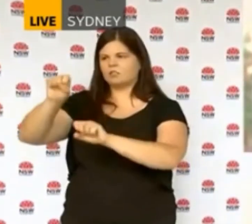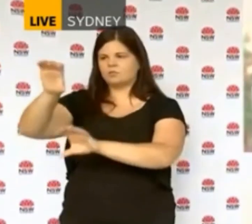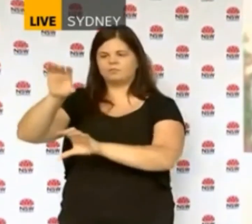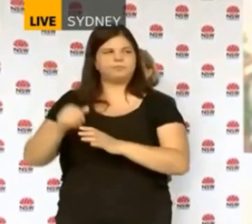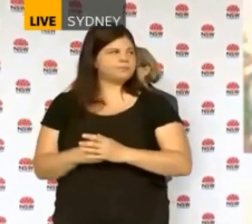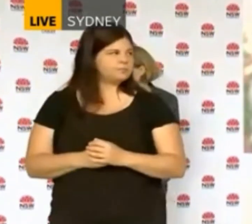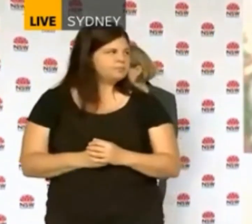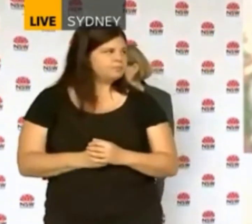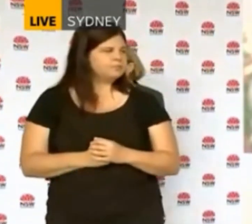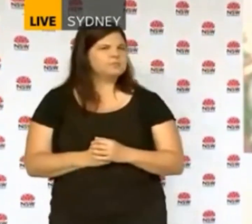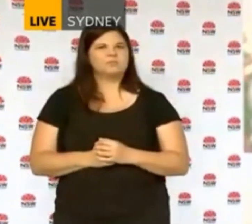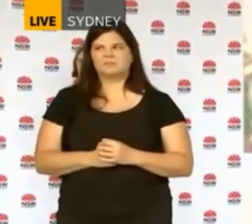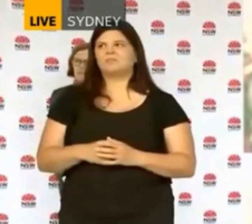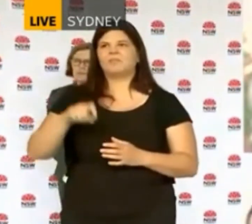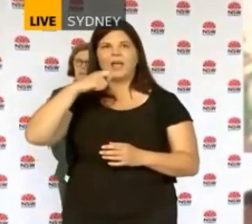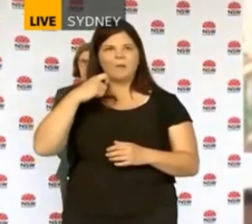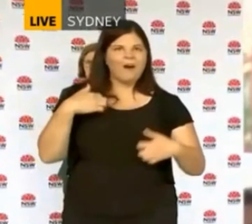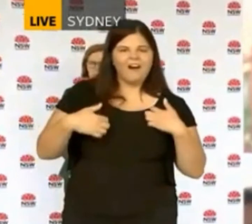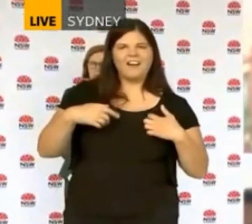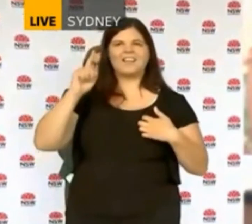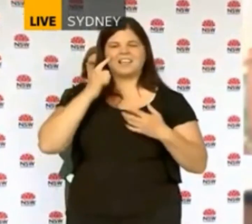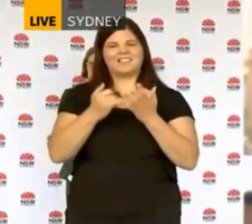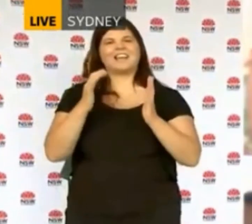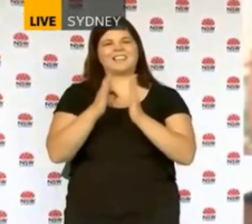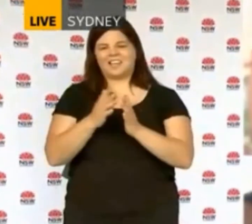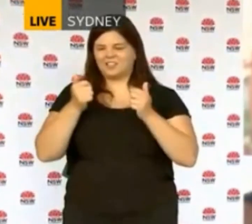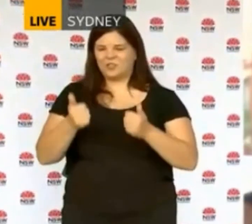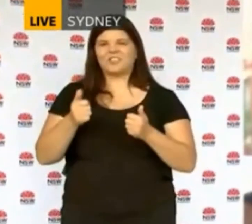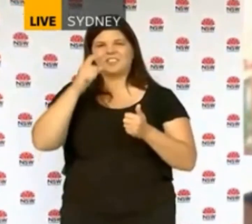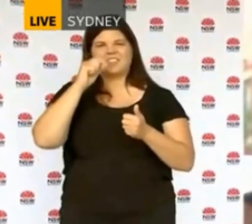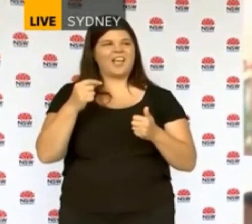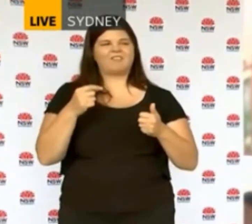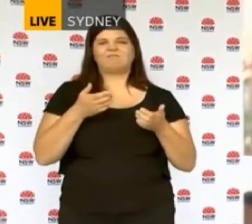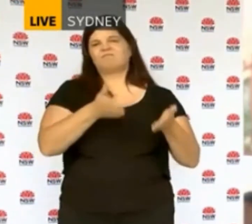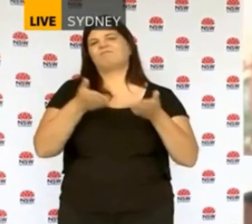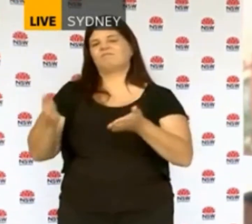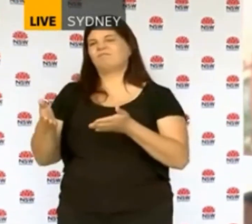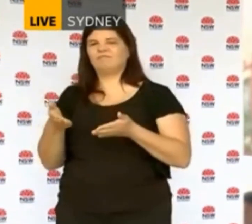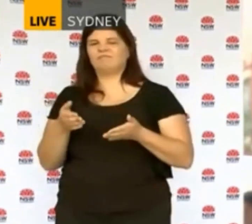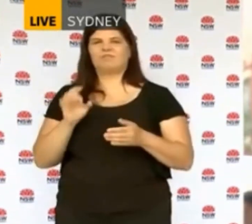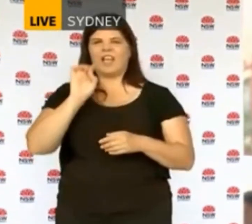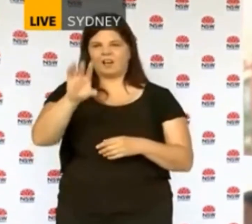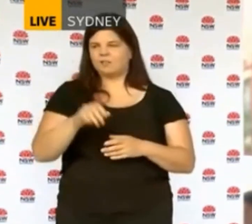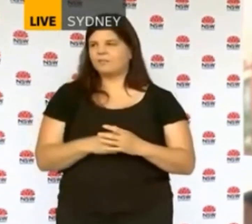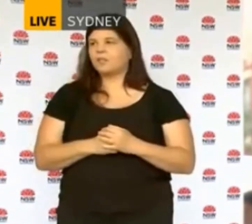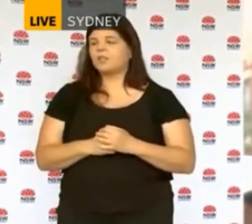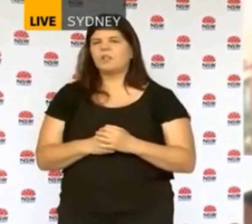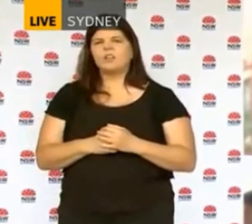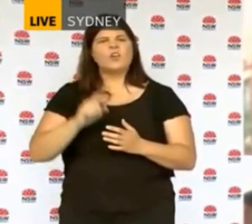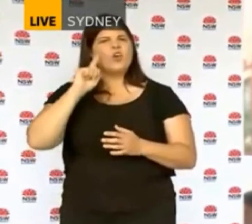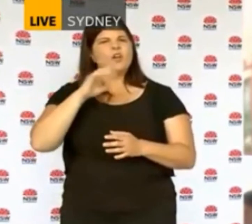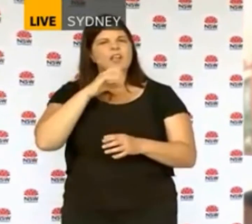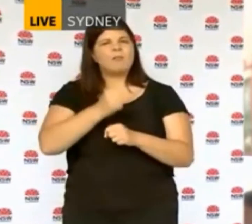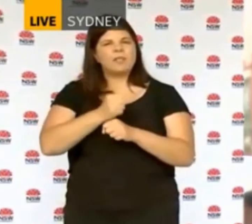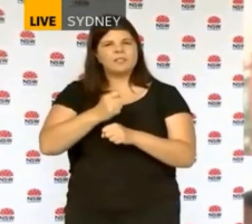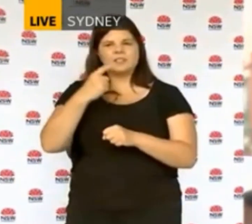So obviously they'd be very relieved to be coming out of lockdown on Sunday. We did hear from the government mention about a relief package for